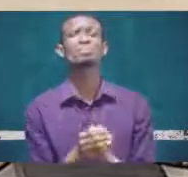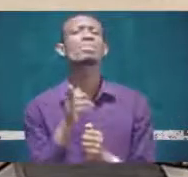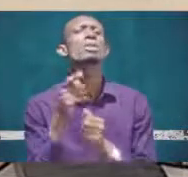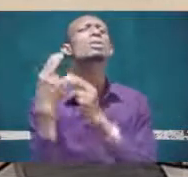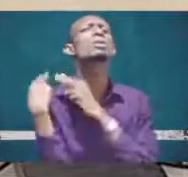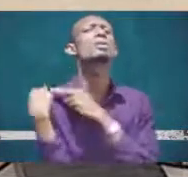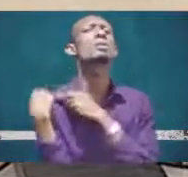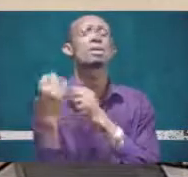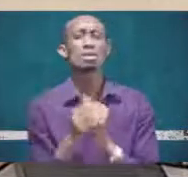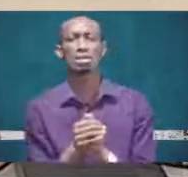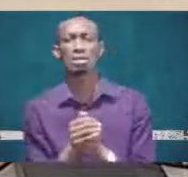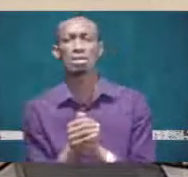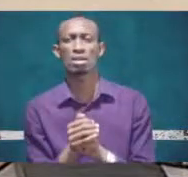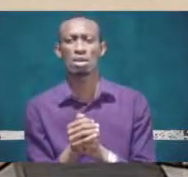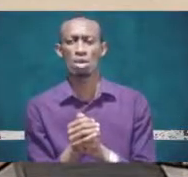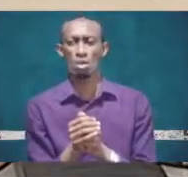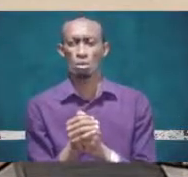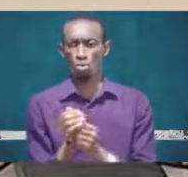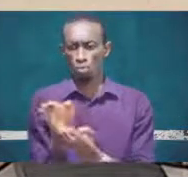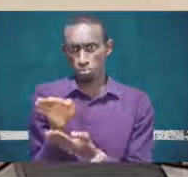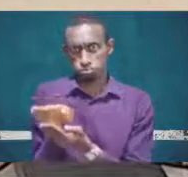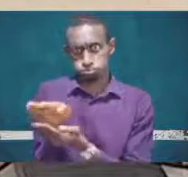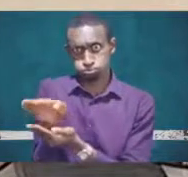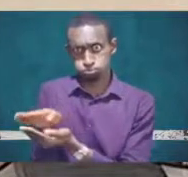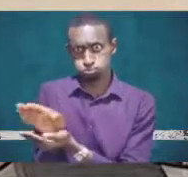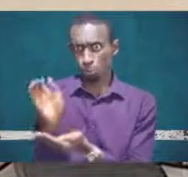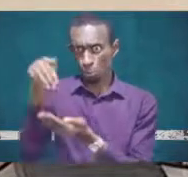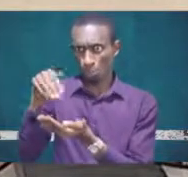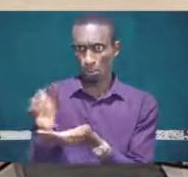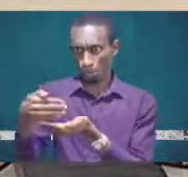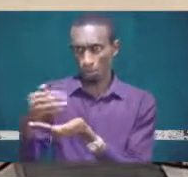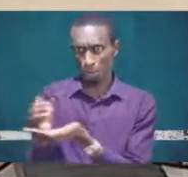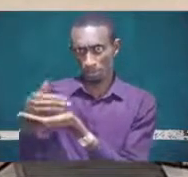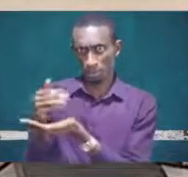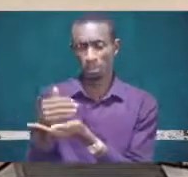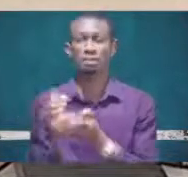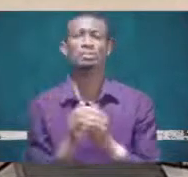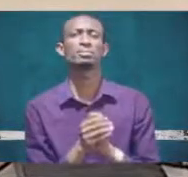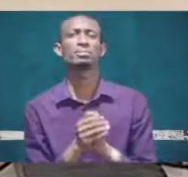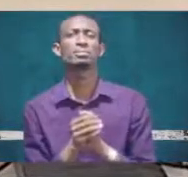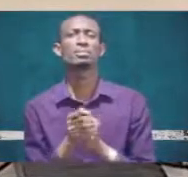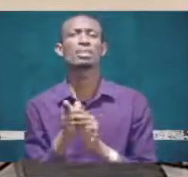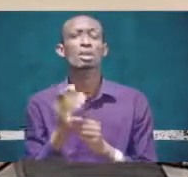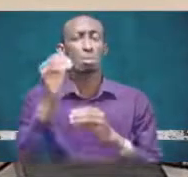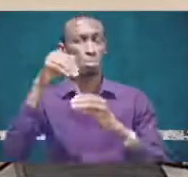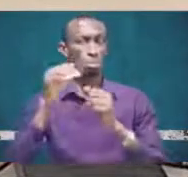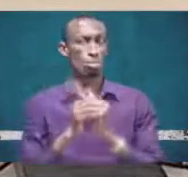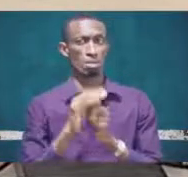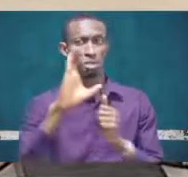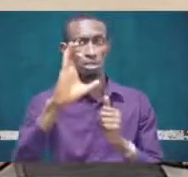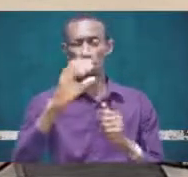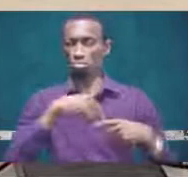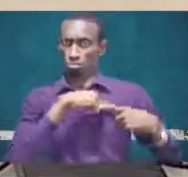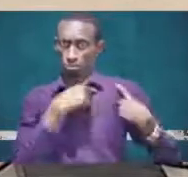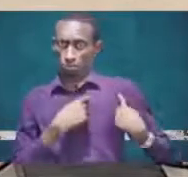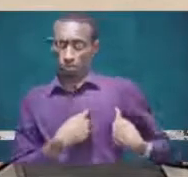to store fats, or even to provide circulatory function in cardiovascular system.